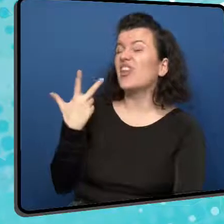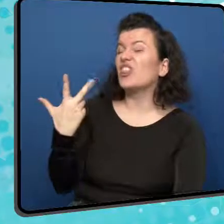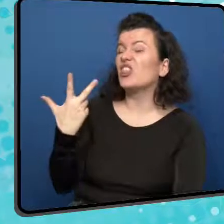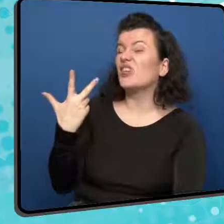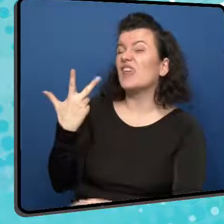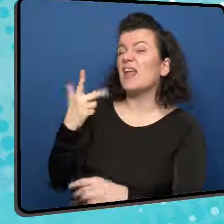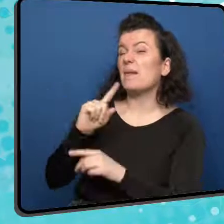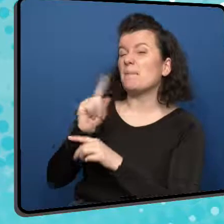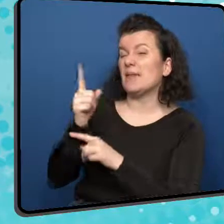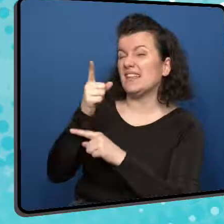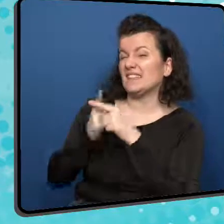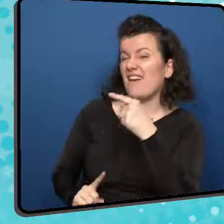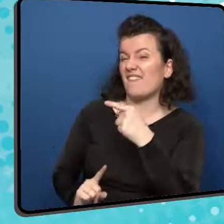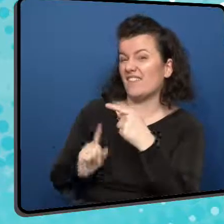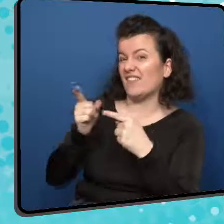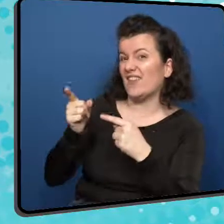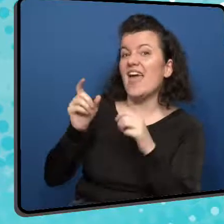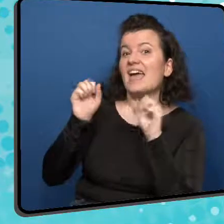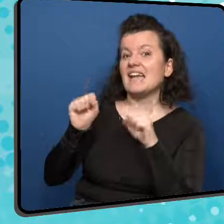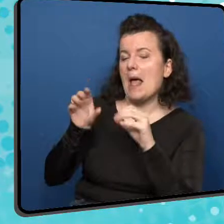about our last segment,